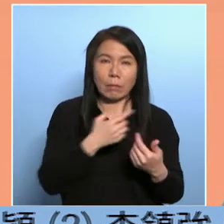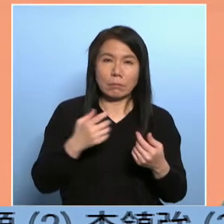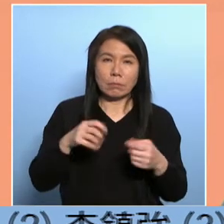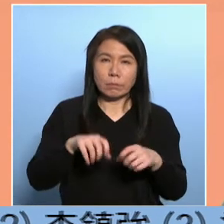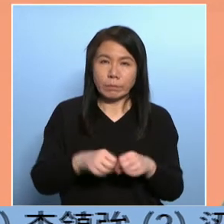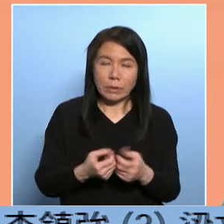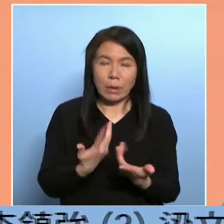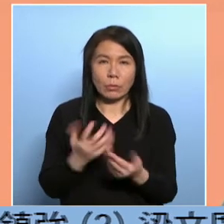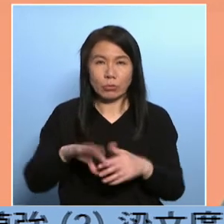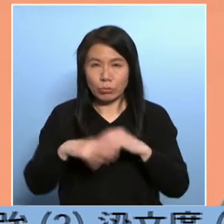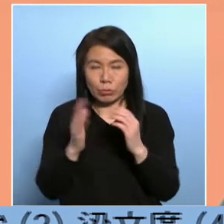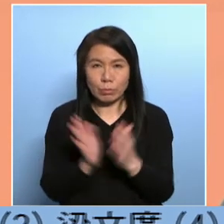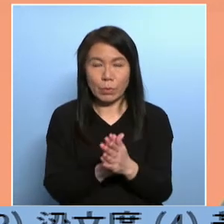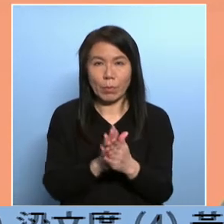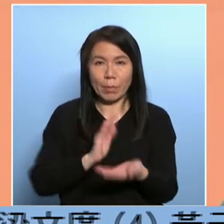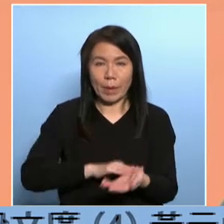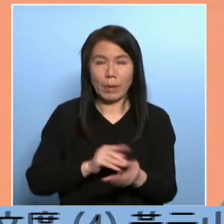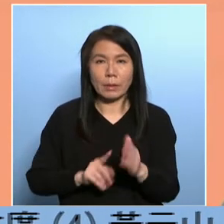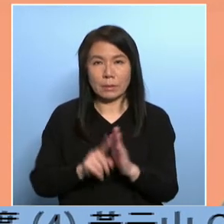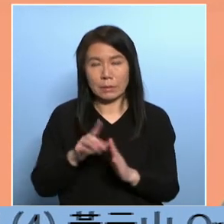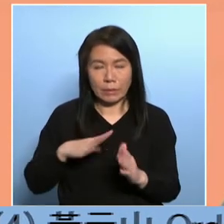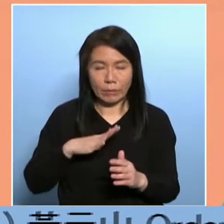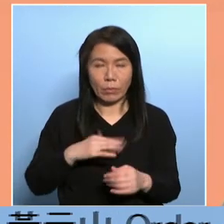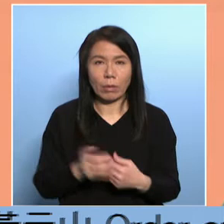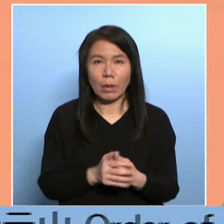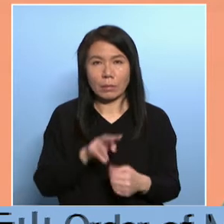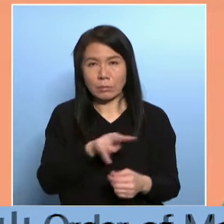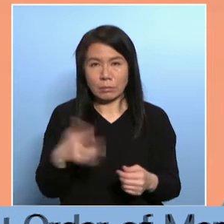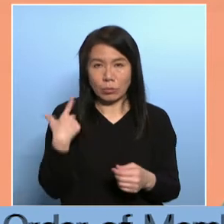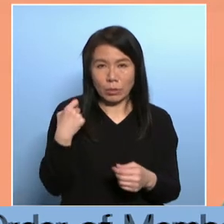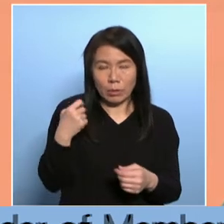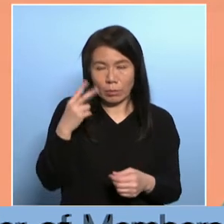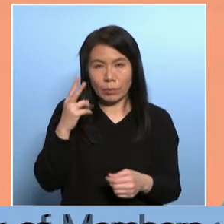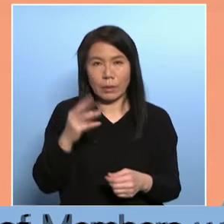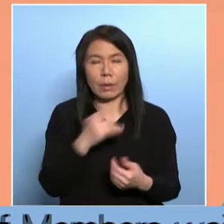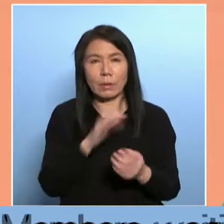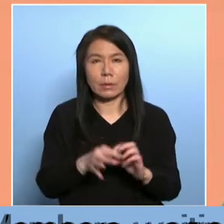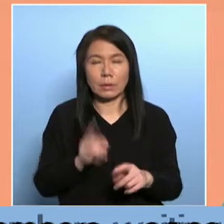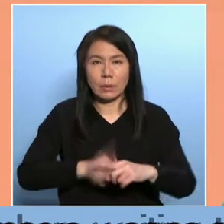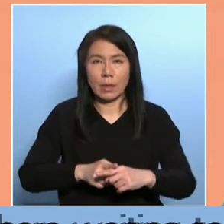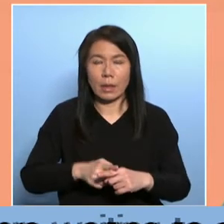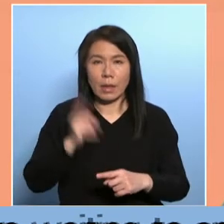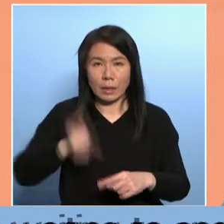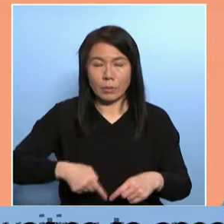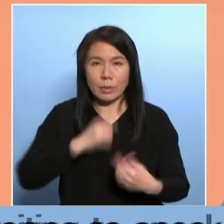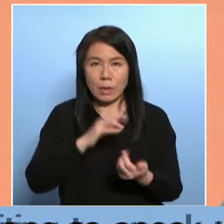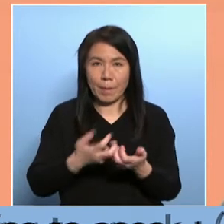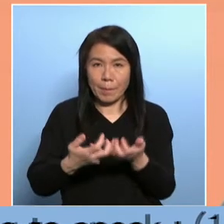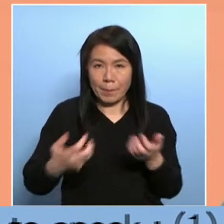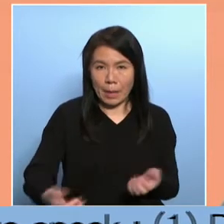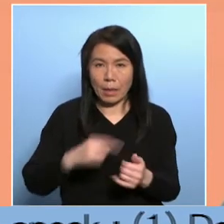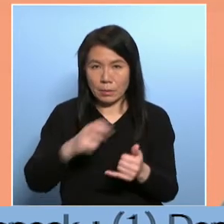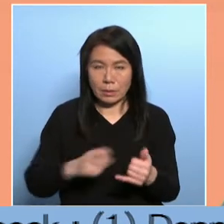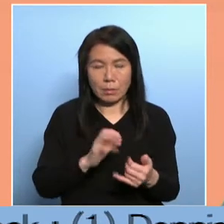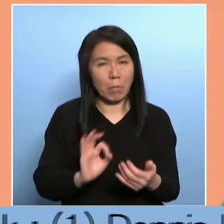then the spread of the disease will spin out of control. So things have not been working well in the past few